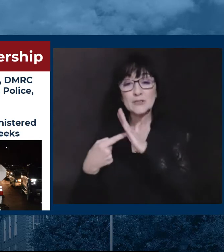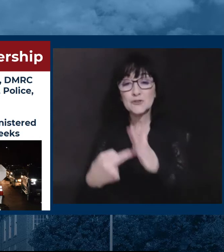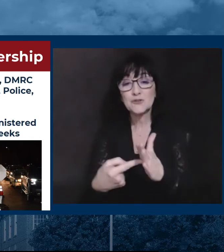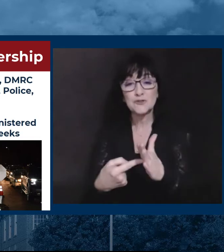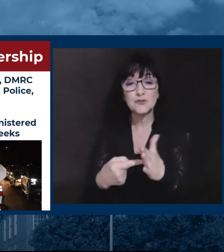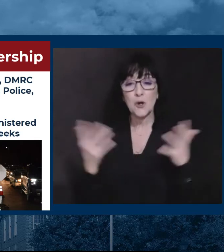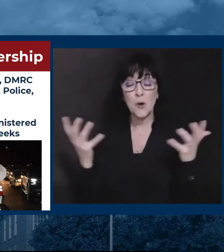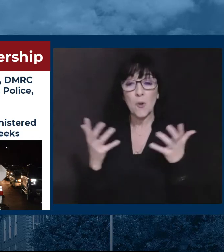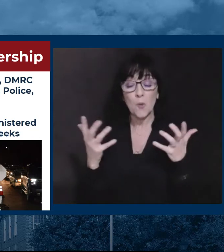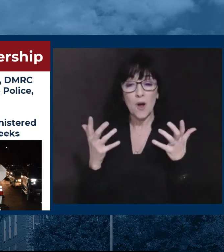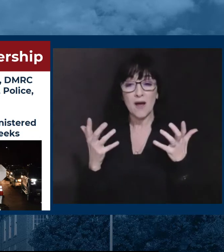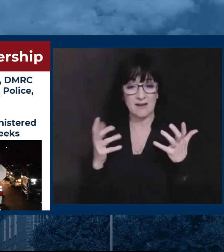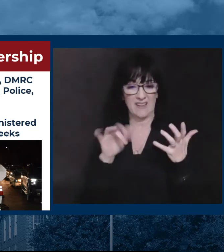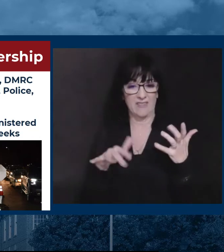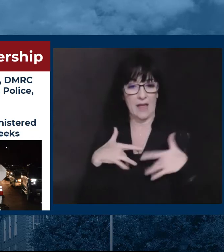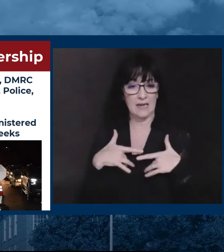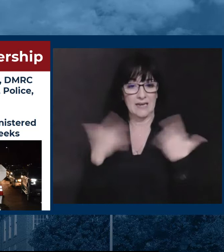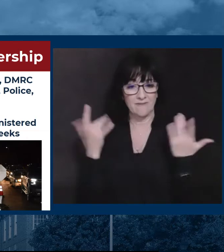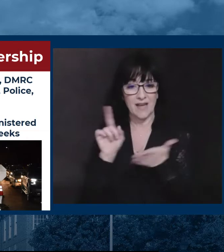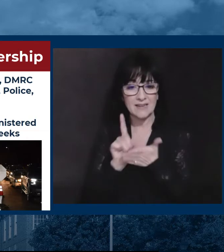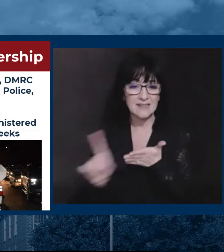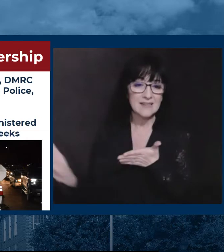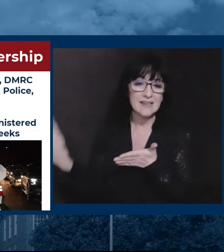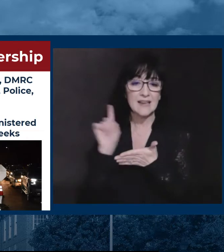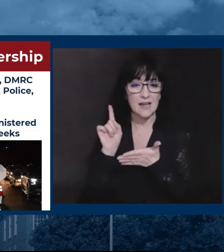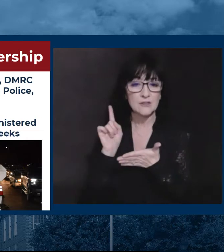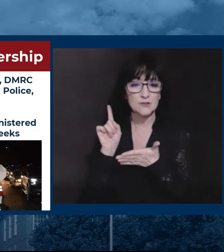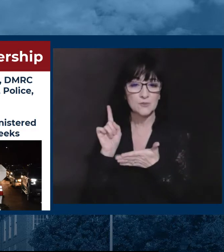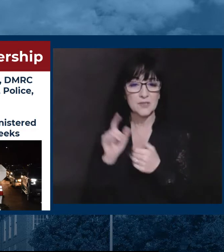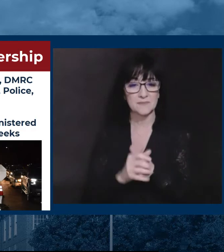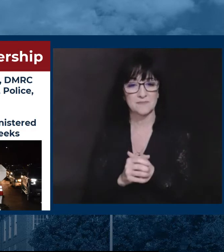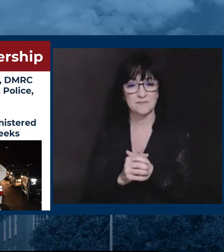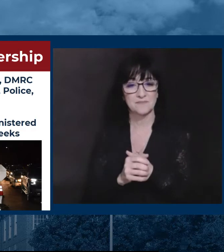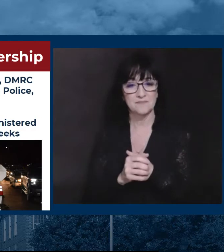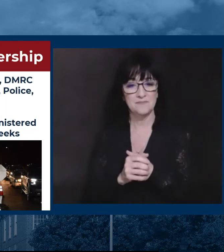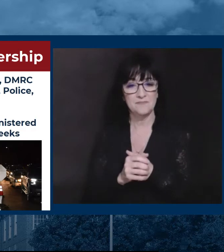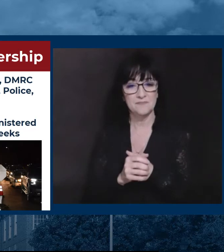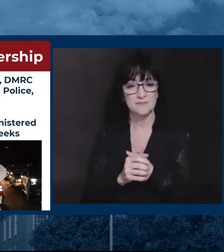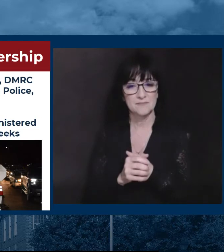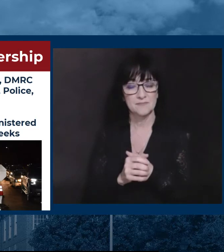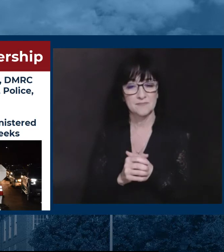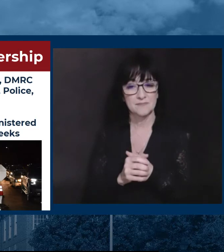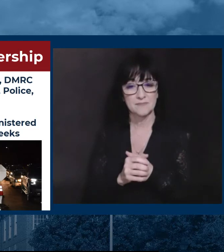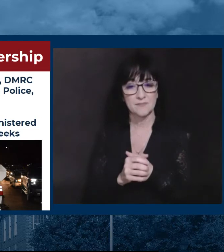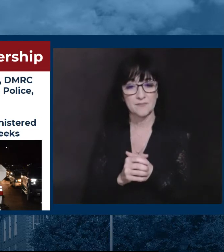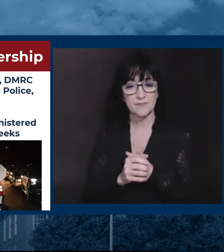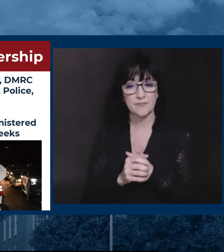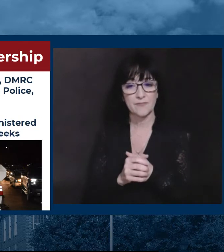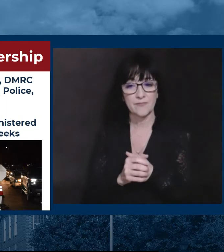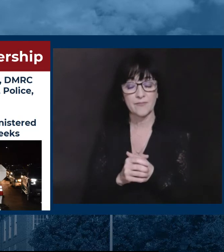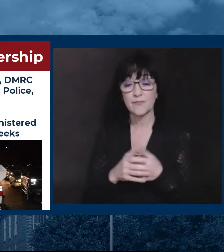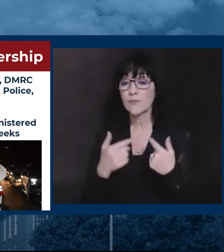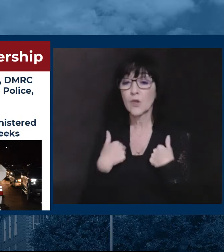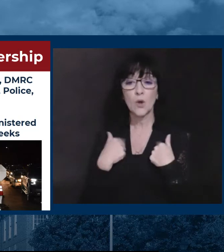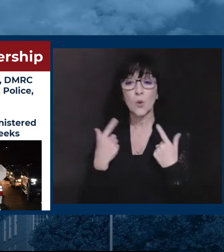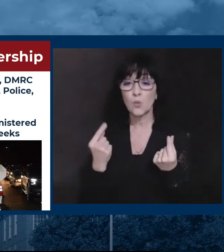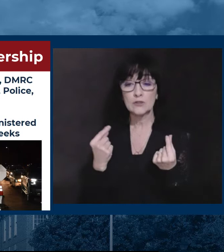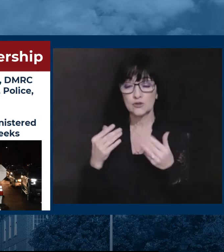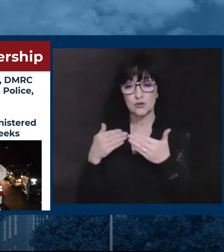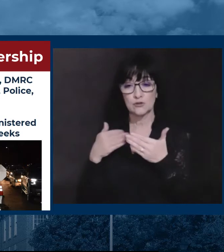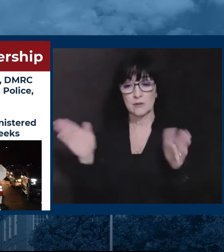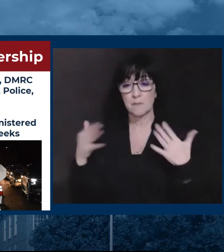had last week, which is an event that was a partnership between DPH and Kent